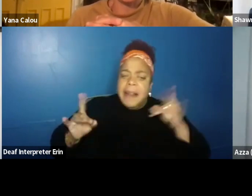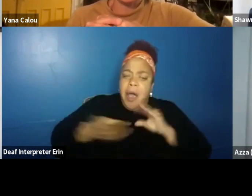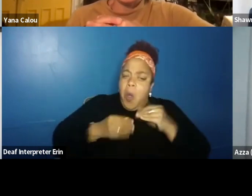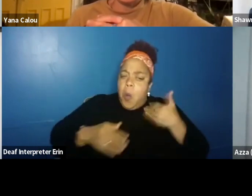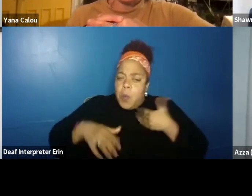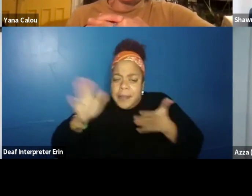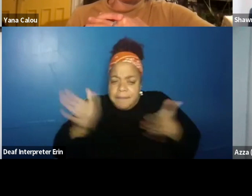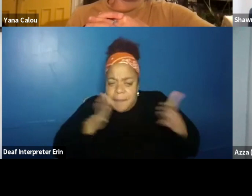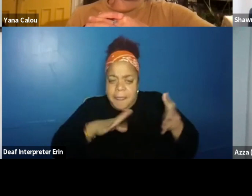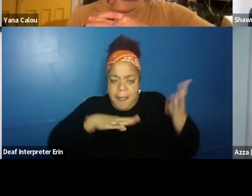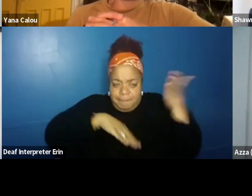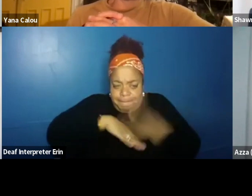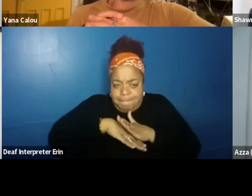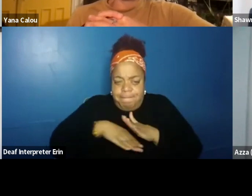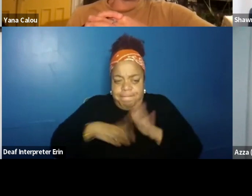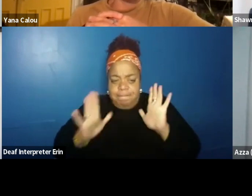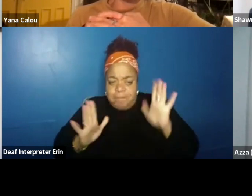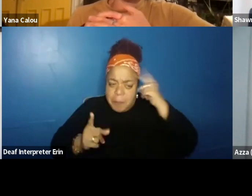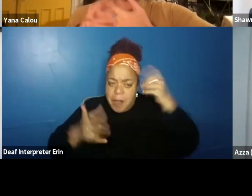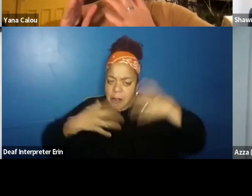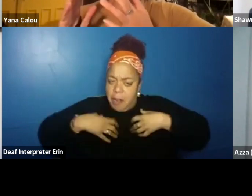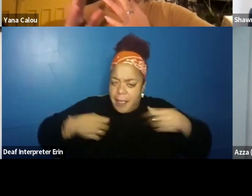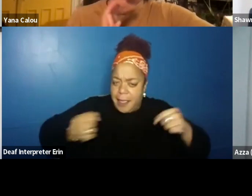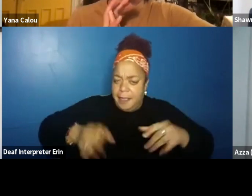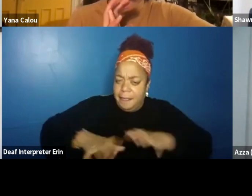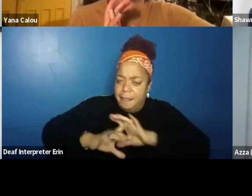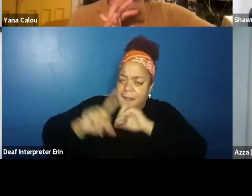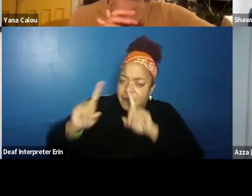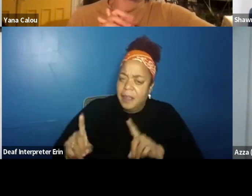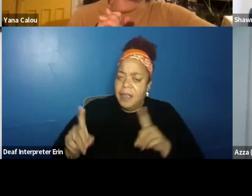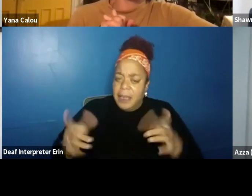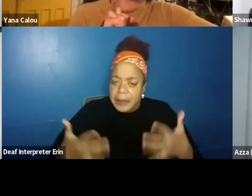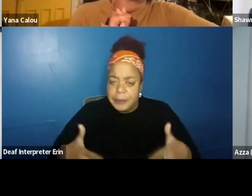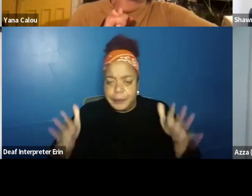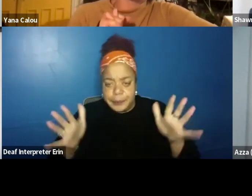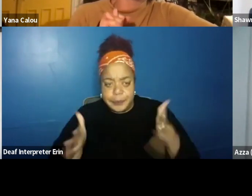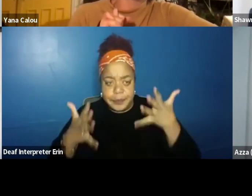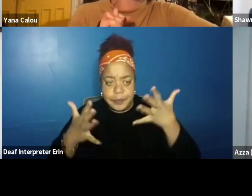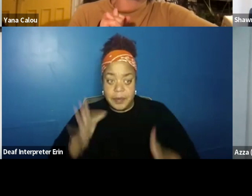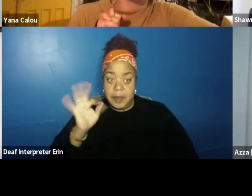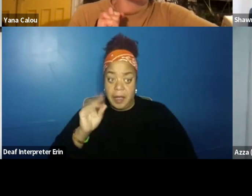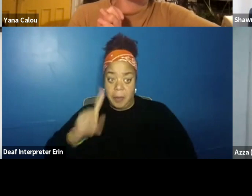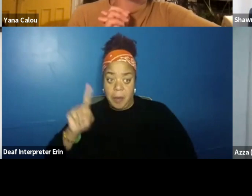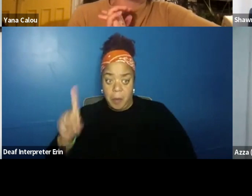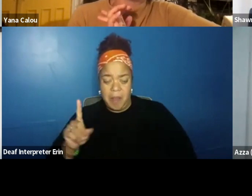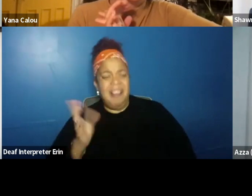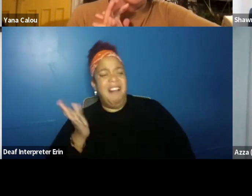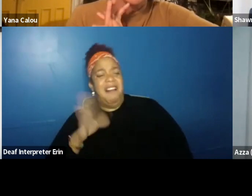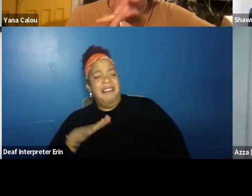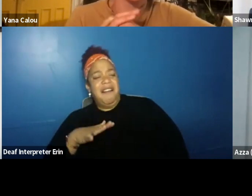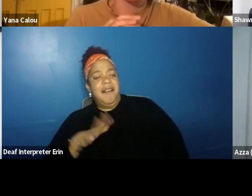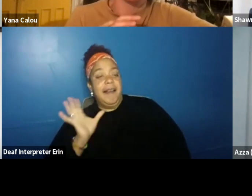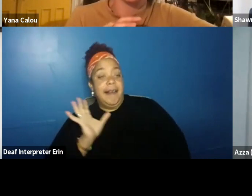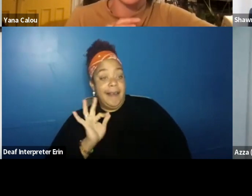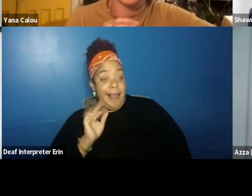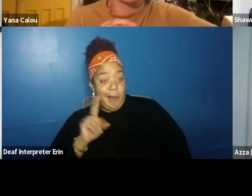988. And the head of 911 across the country claimed that 988 and 911 are married, and